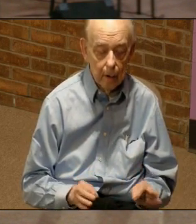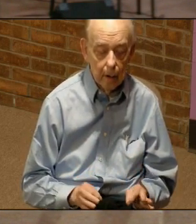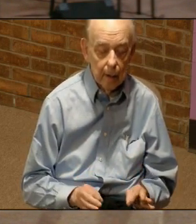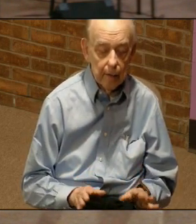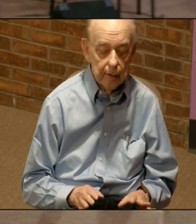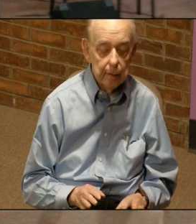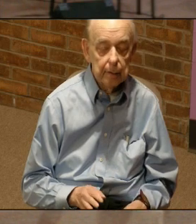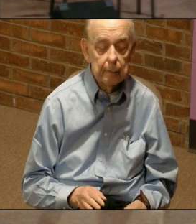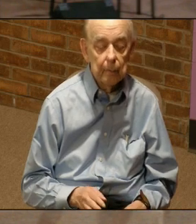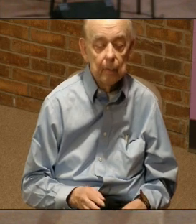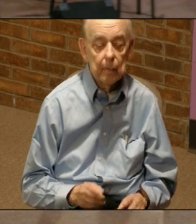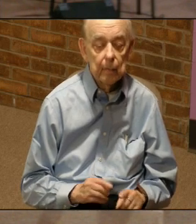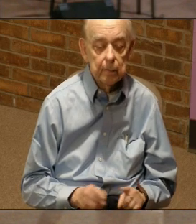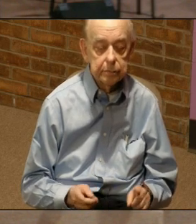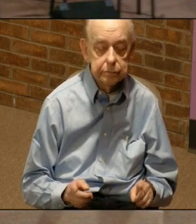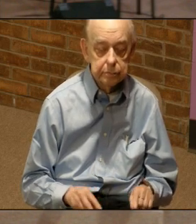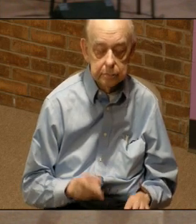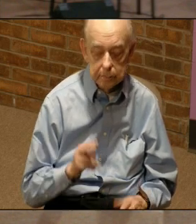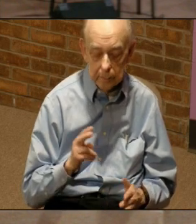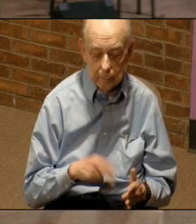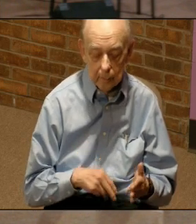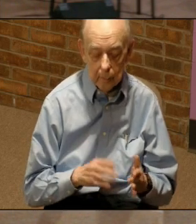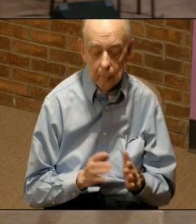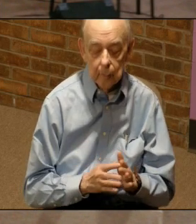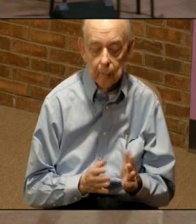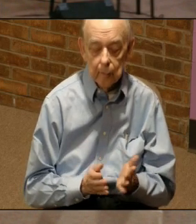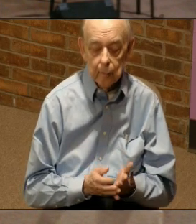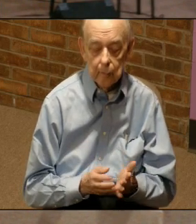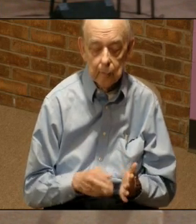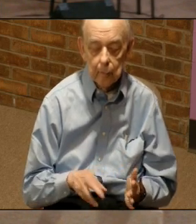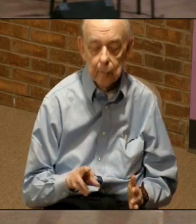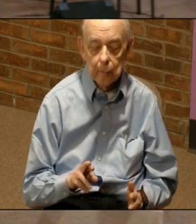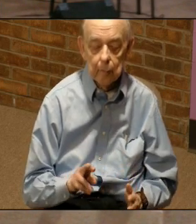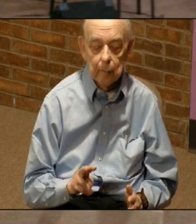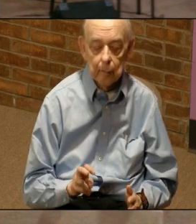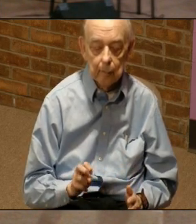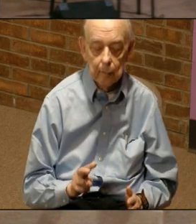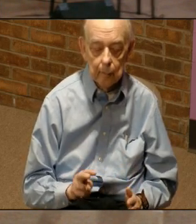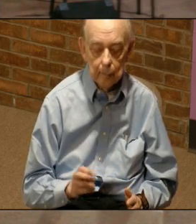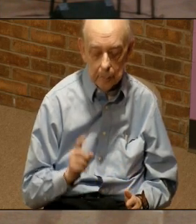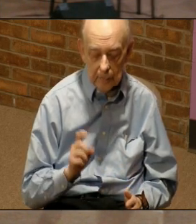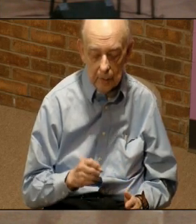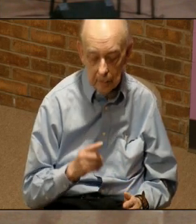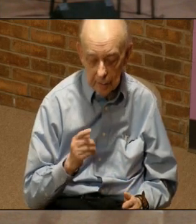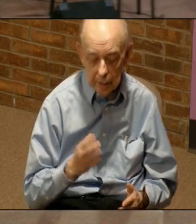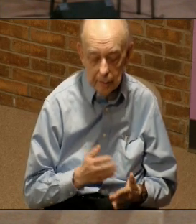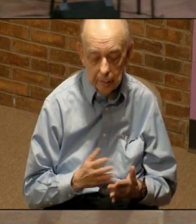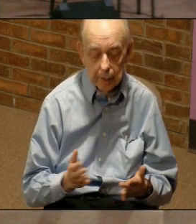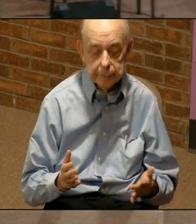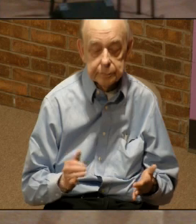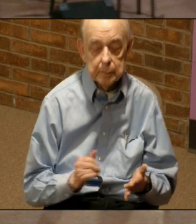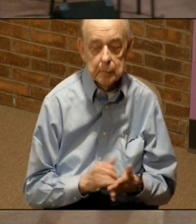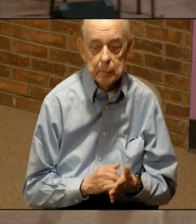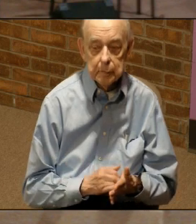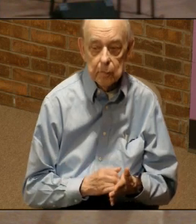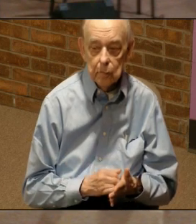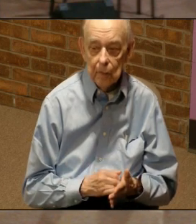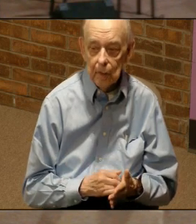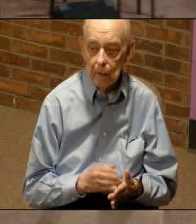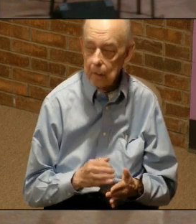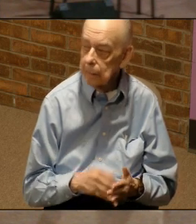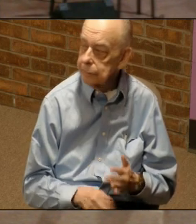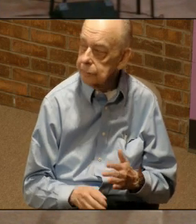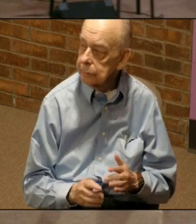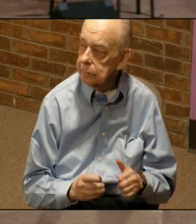going to happen. But when you read the book of Revelation, you need to understand something, and that is in